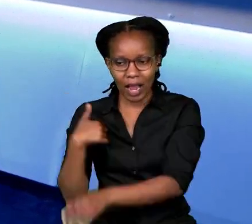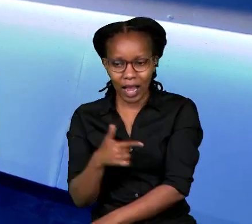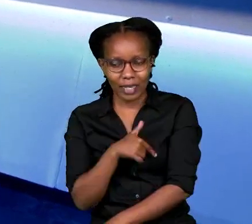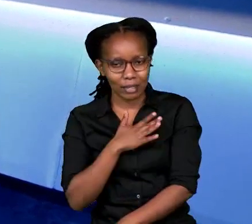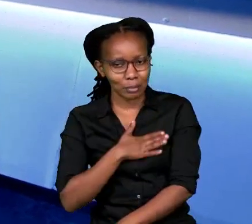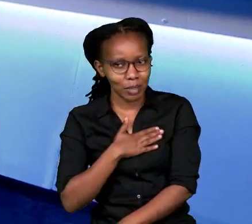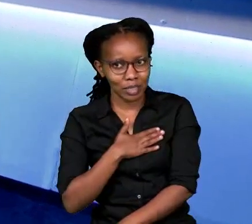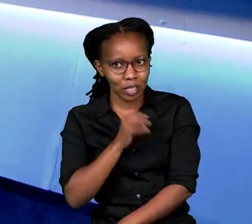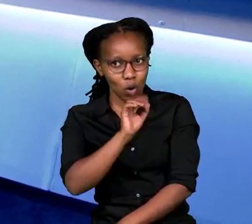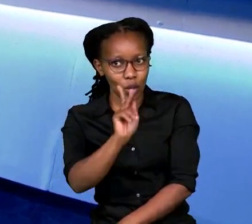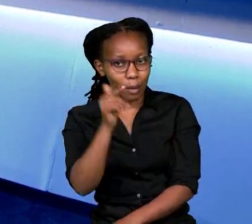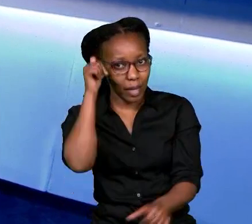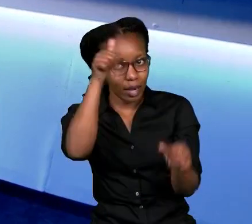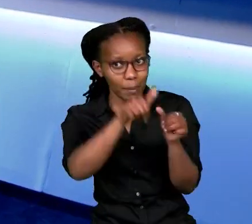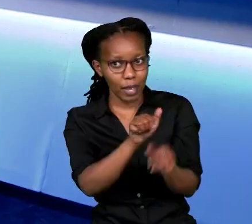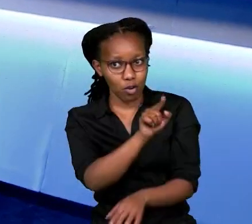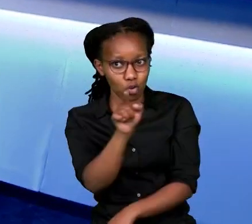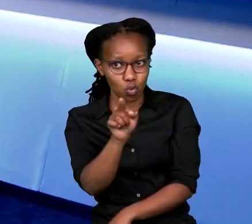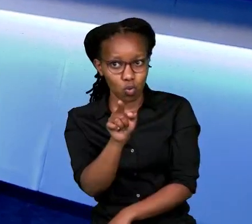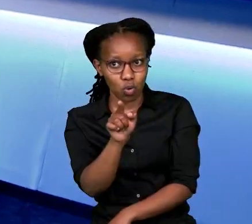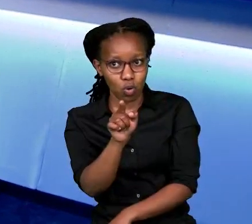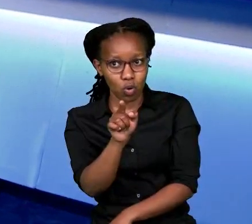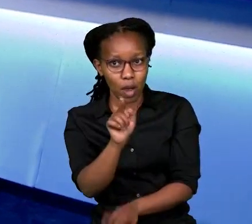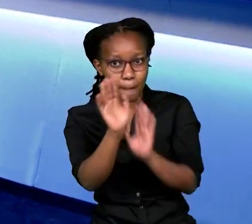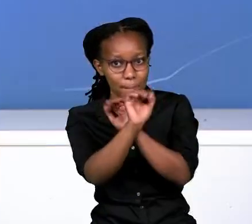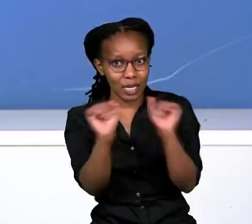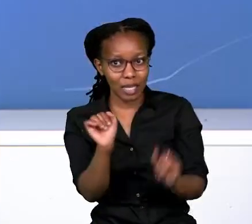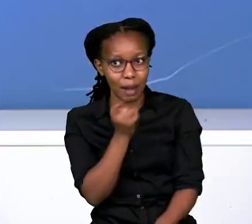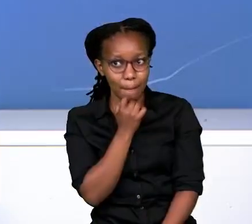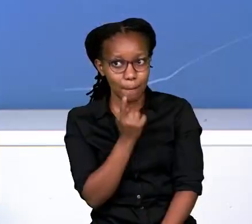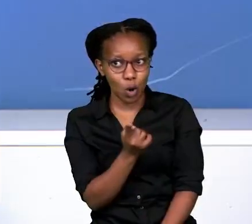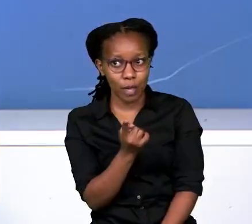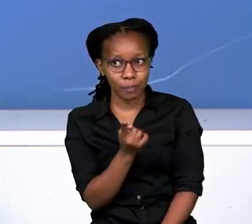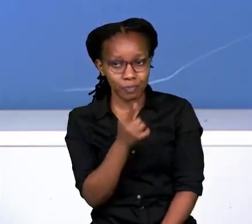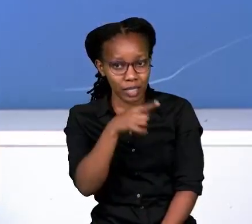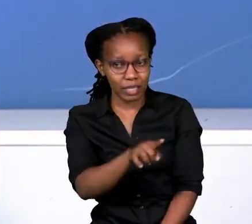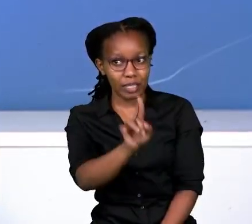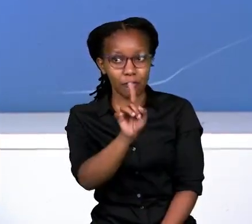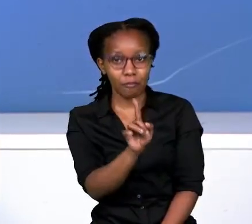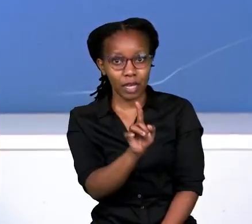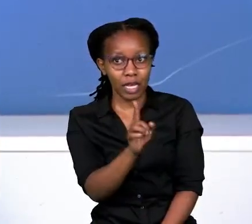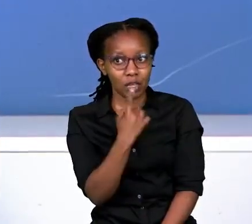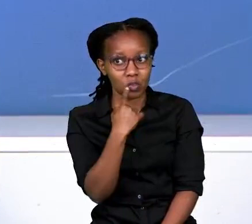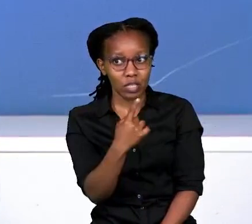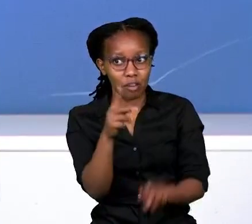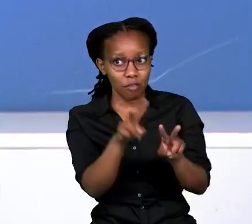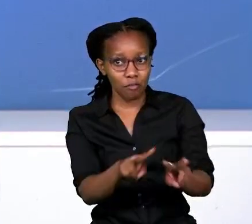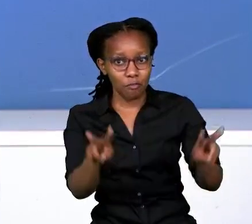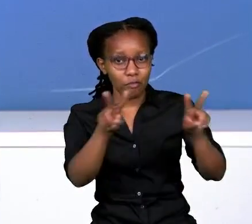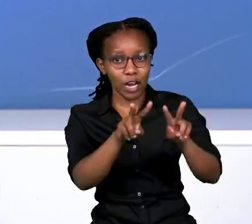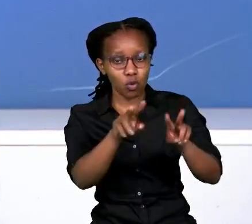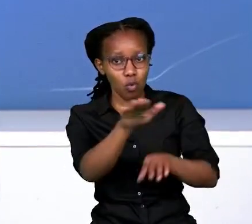is, I will remind you of the late President Moi. There's something that he used to say, value the place of